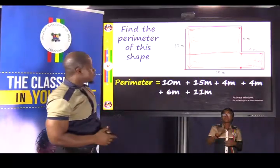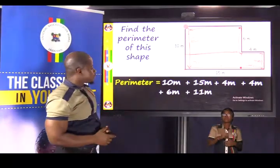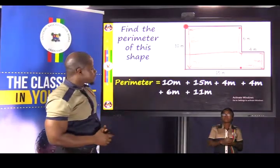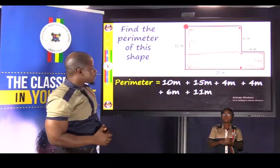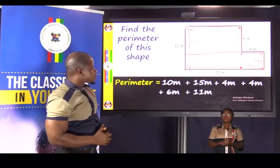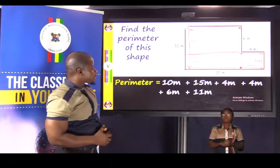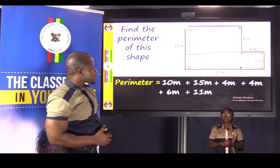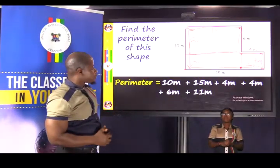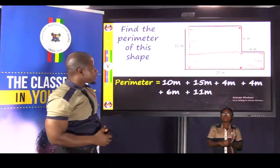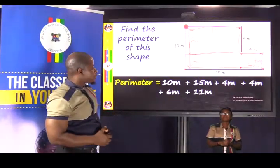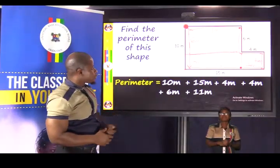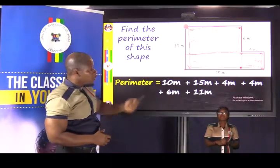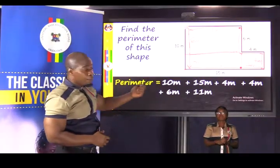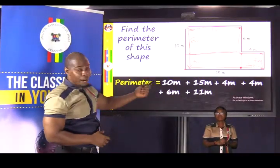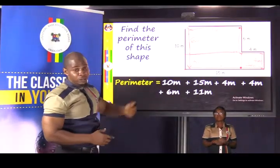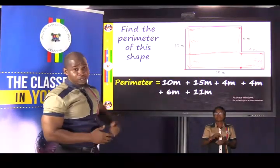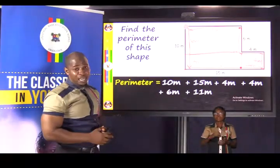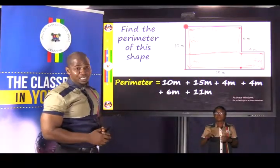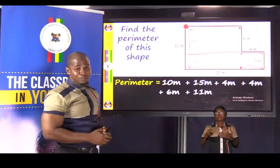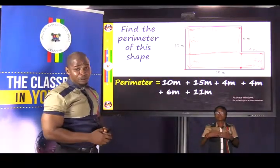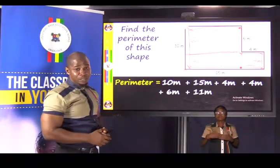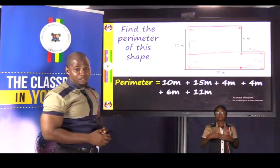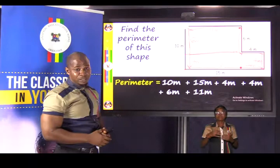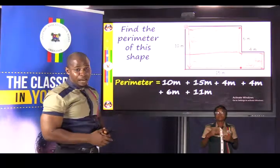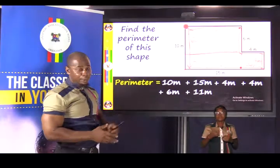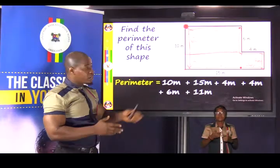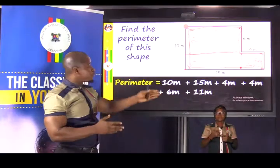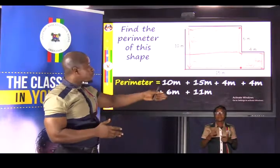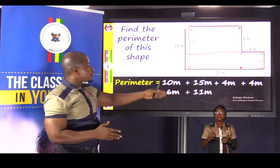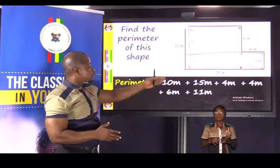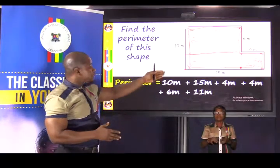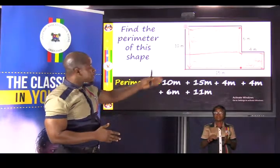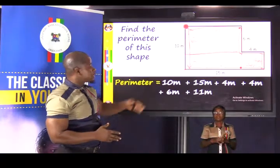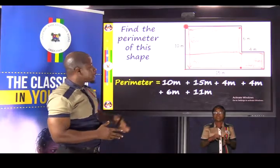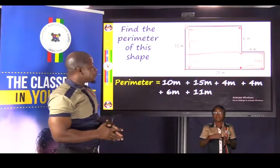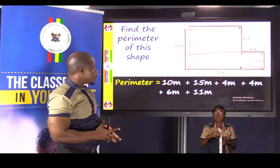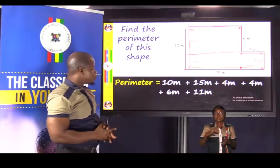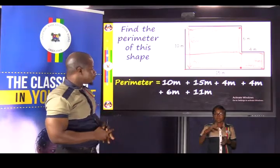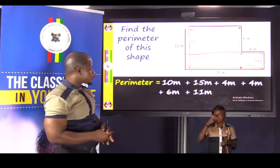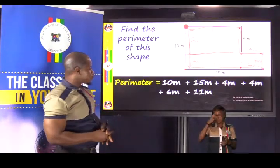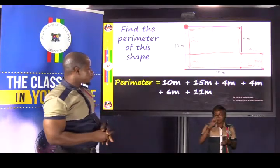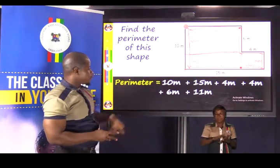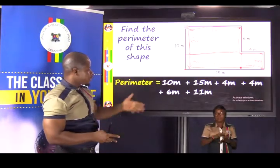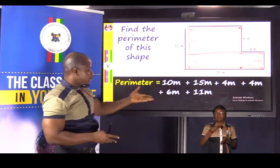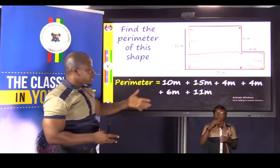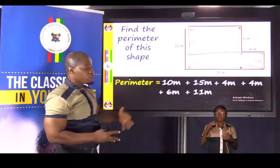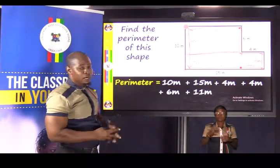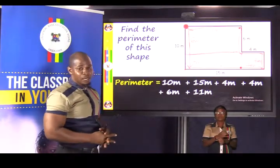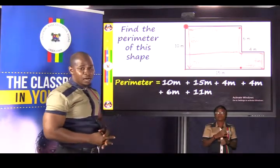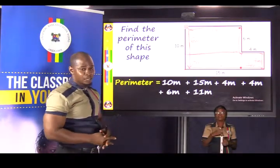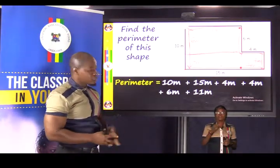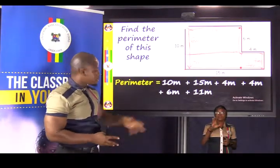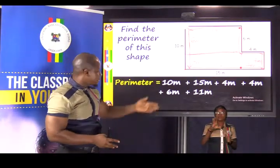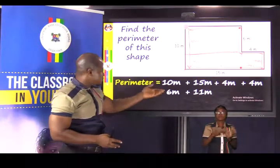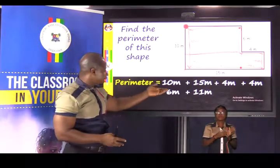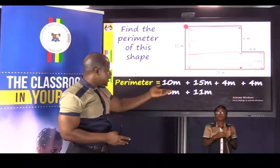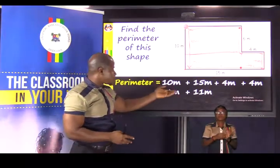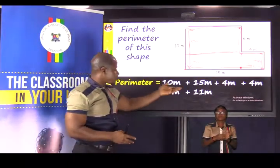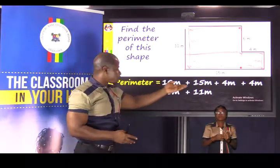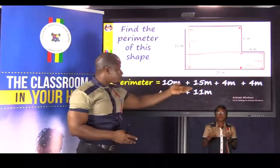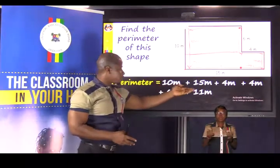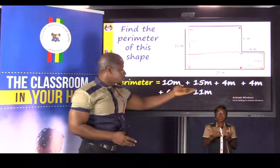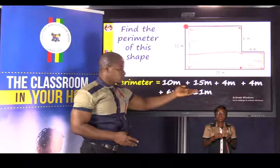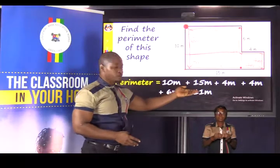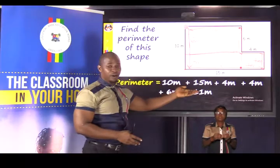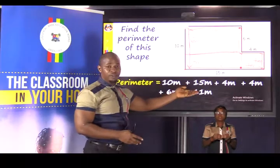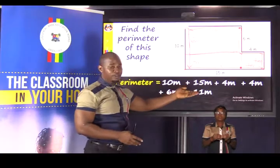write 11 meters right away. So I'm back to the starting point. I believe you got these numbers. Then we can add. 10